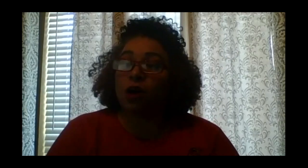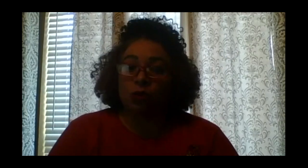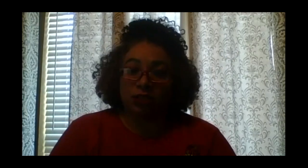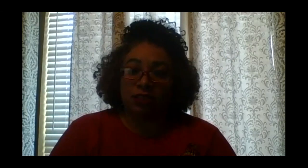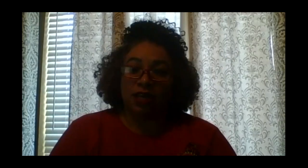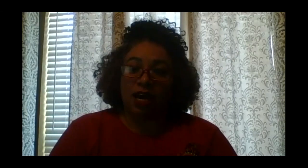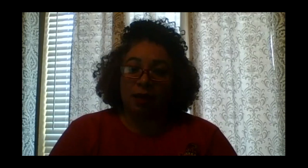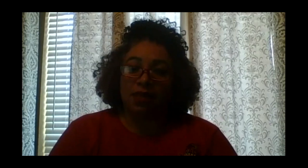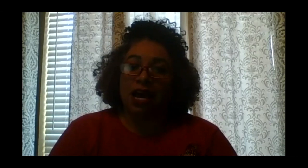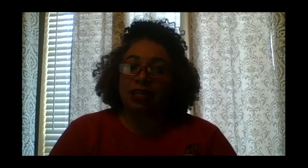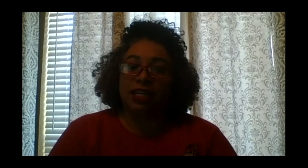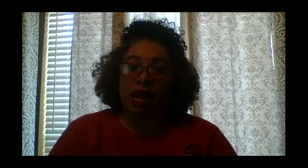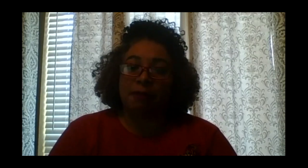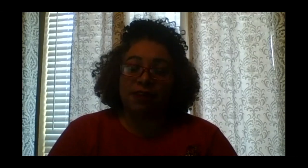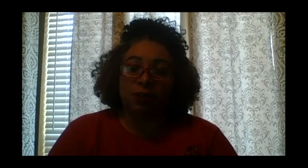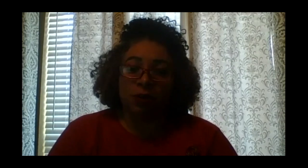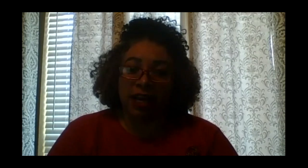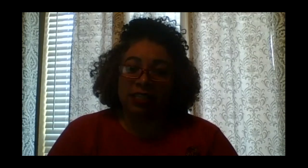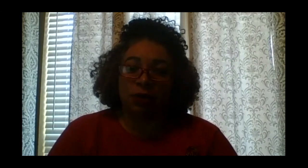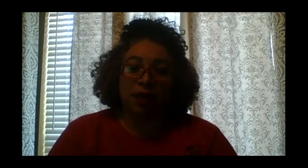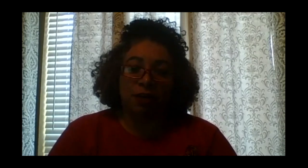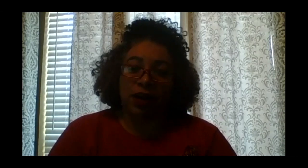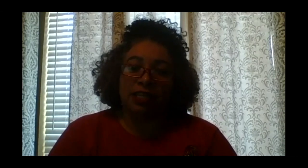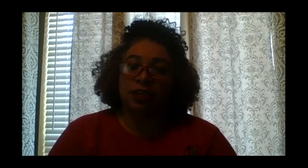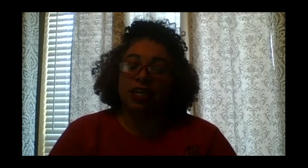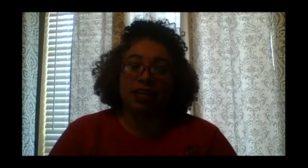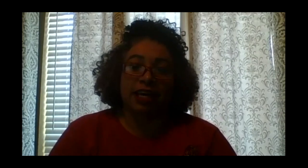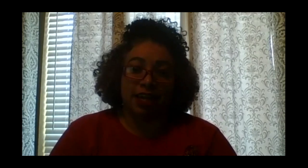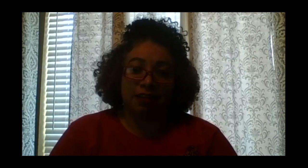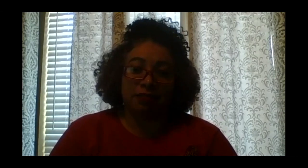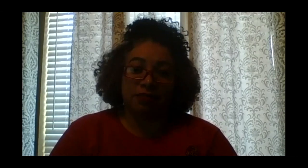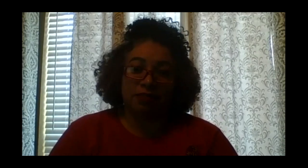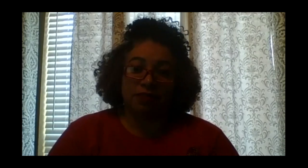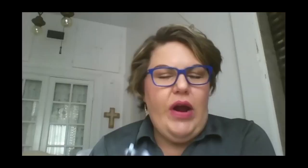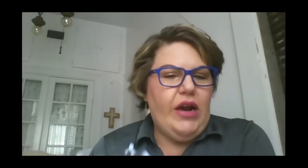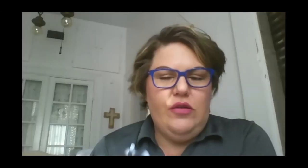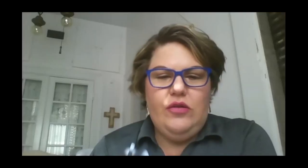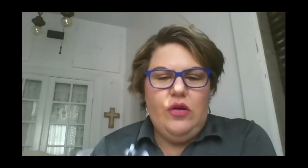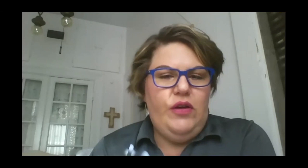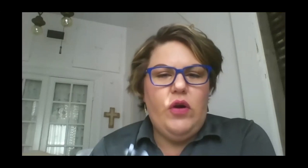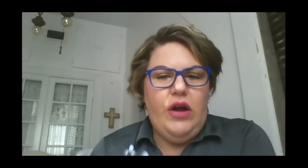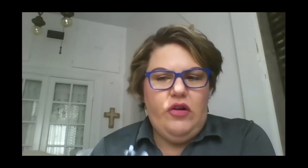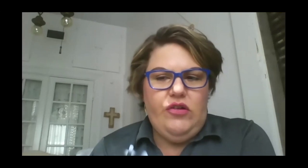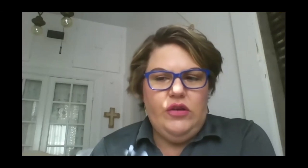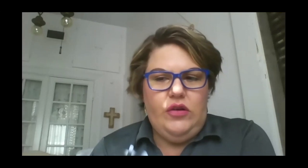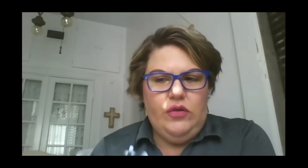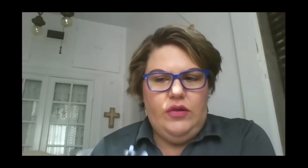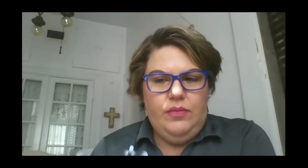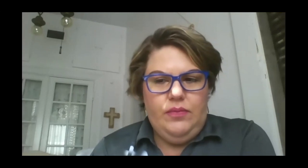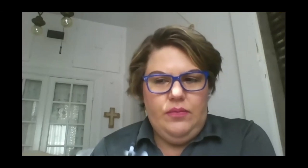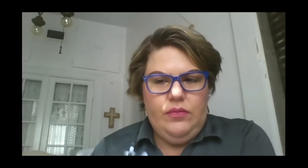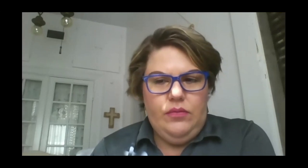be loans, not any type of federal grants or Pell Grants or anything like that. Correct, those are only for undergraduate